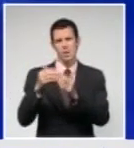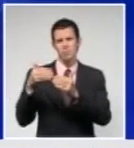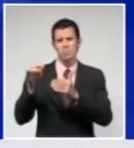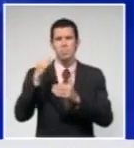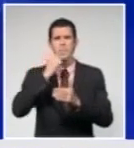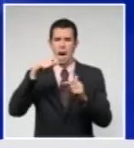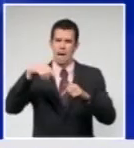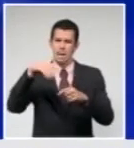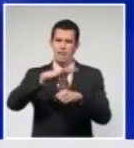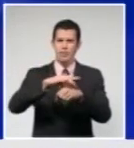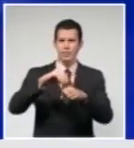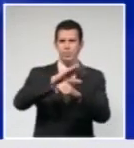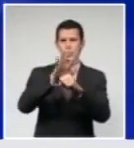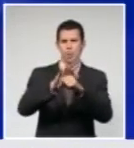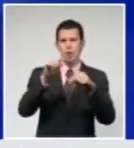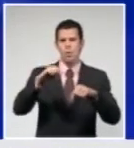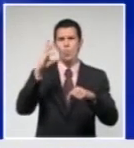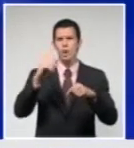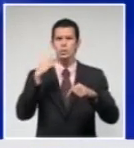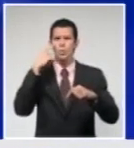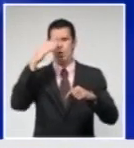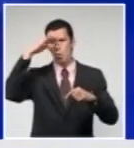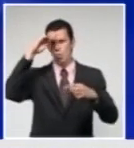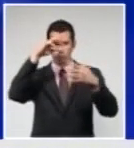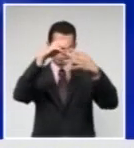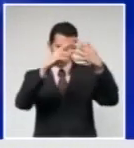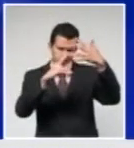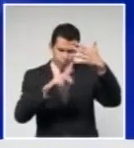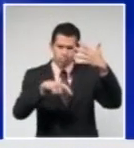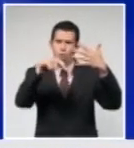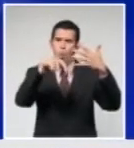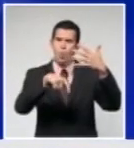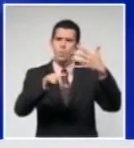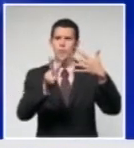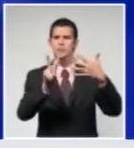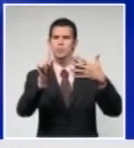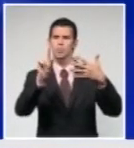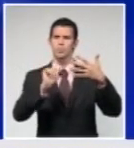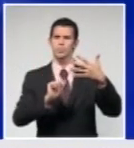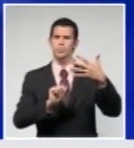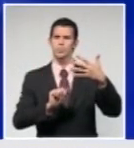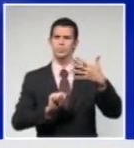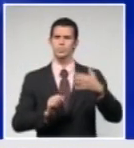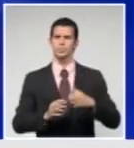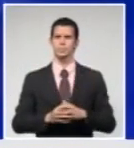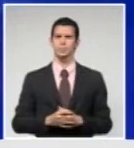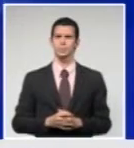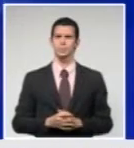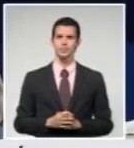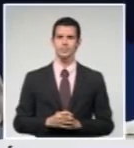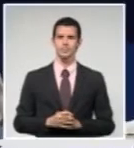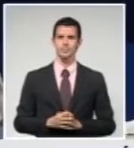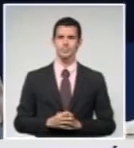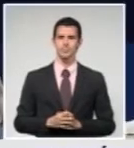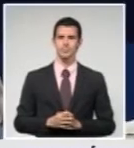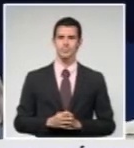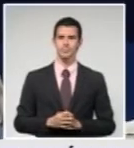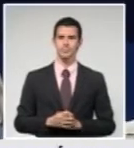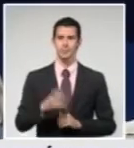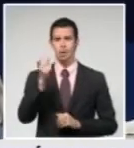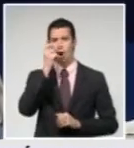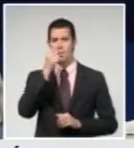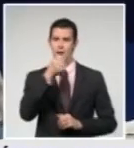with 8.37%, and Bolivia with 5.96%. This is